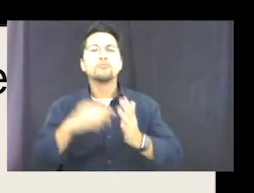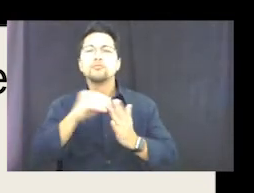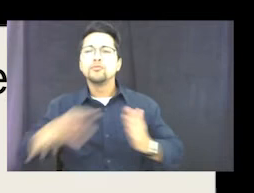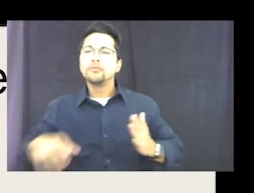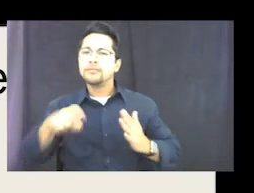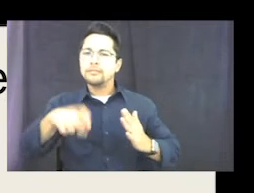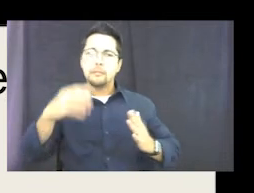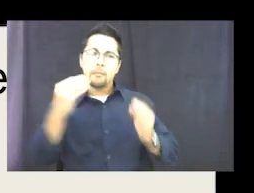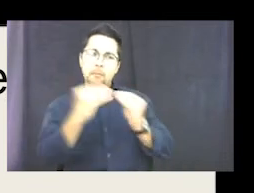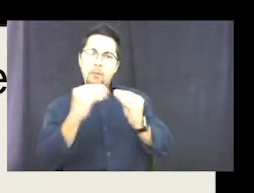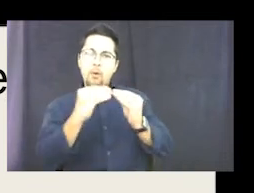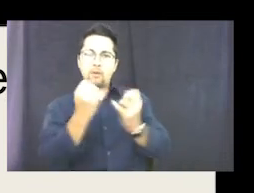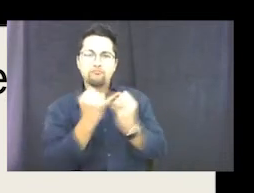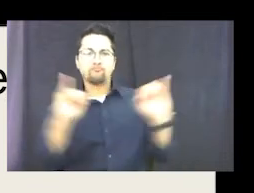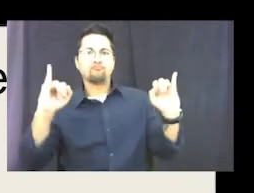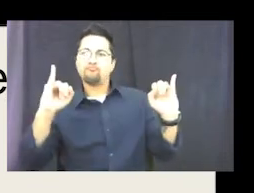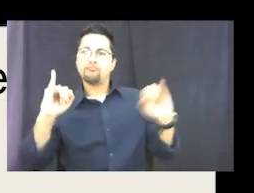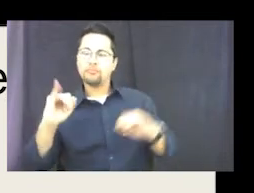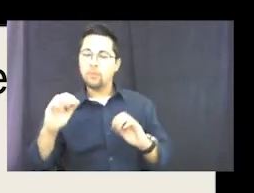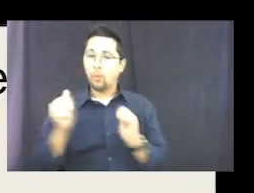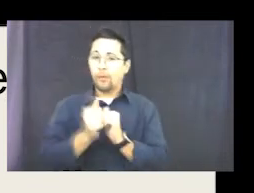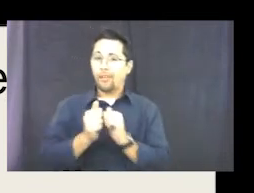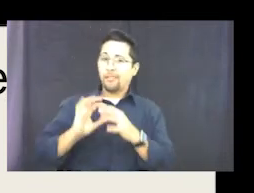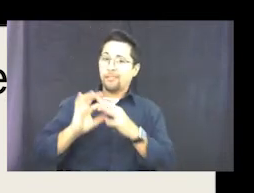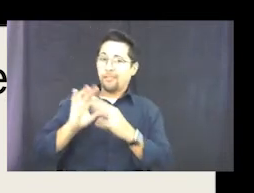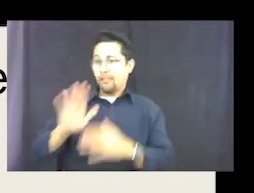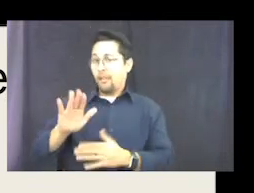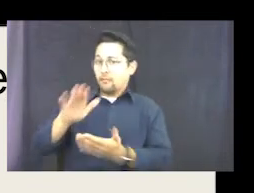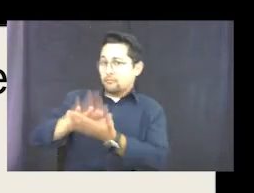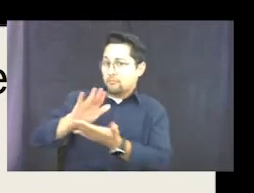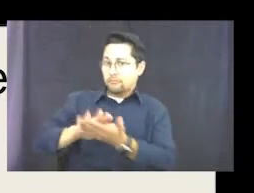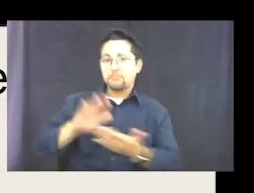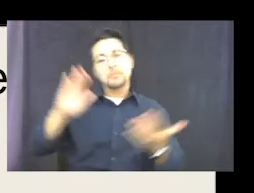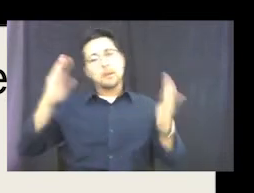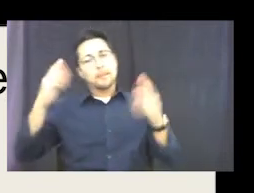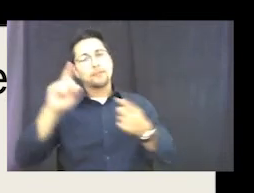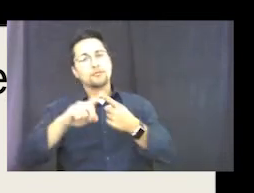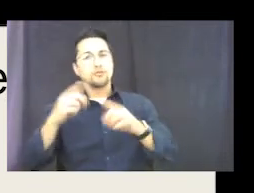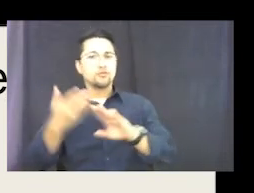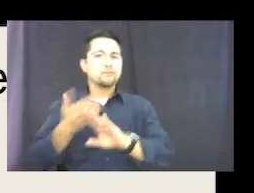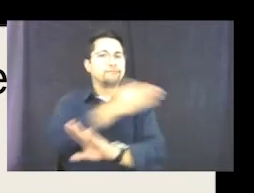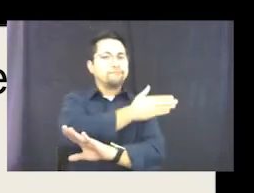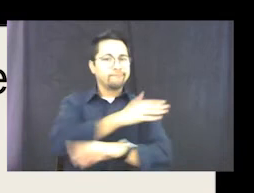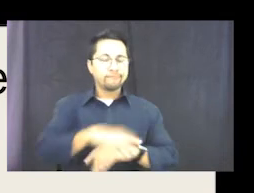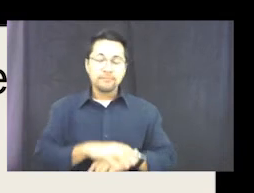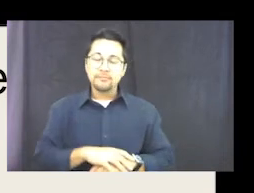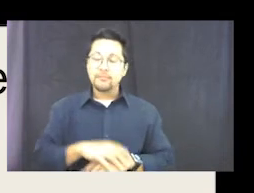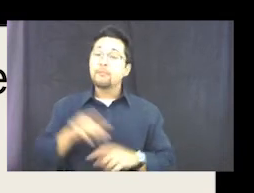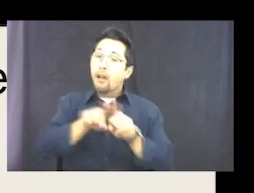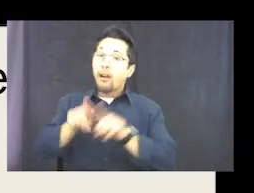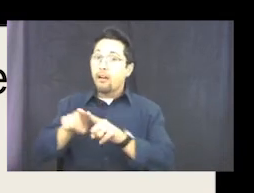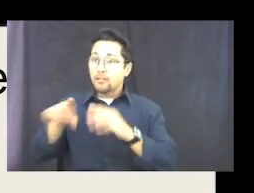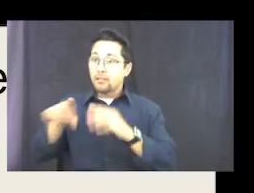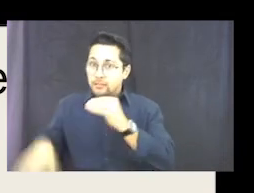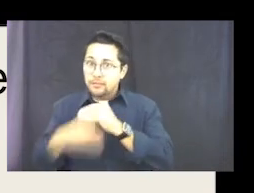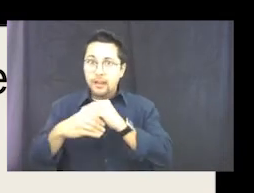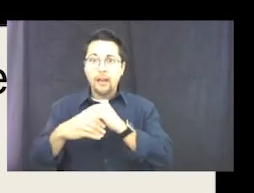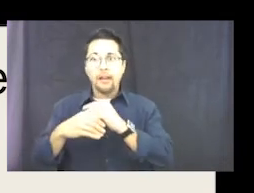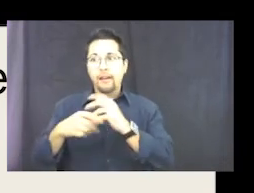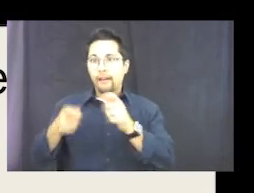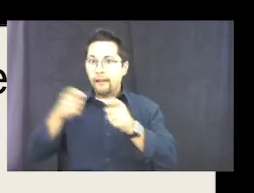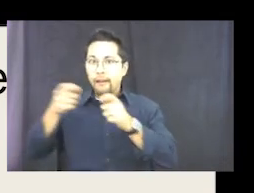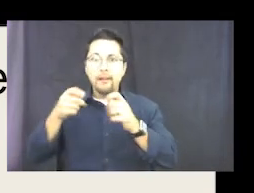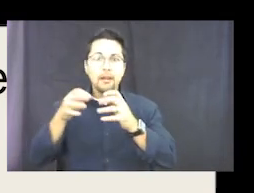more autonomous or independent with their academics than they have been previously, while taking on and emotionally dealing with important life events and